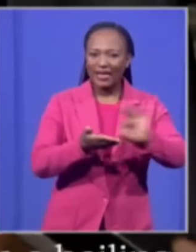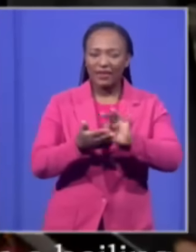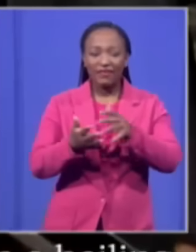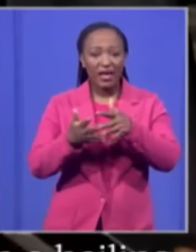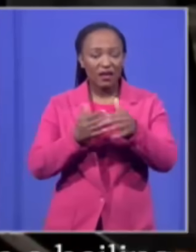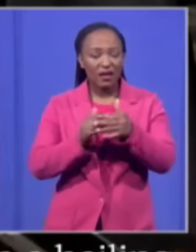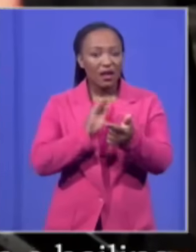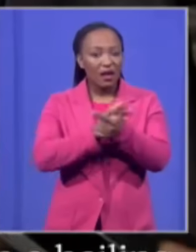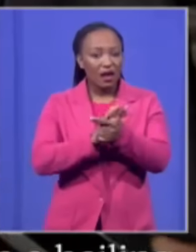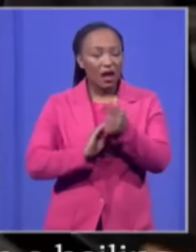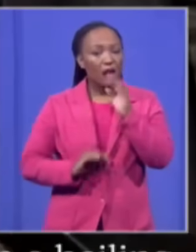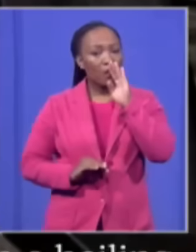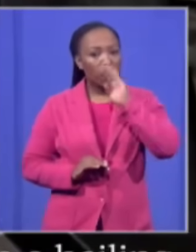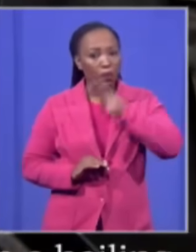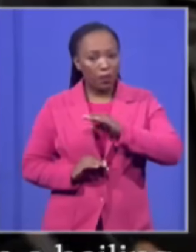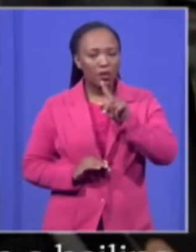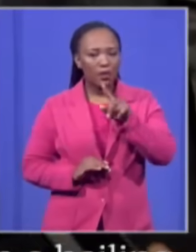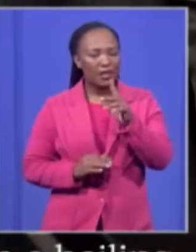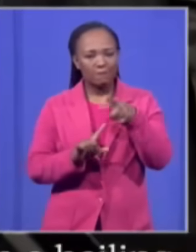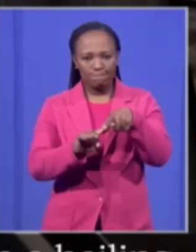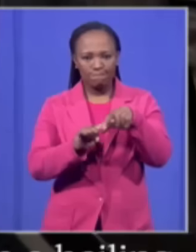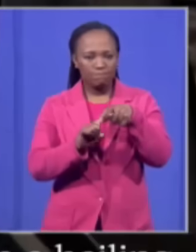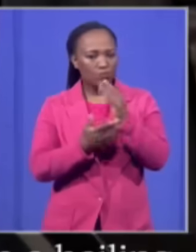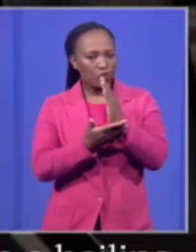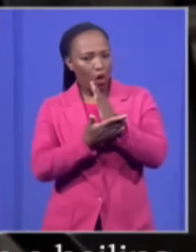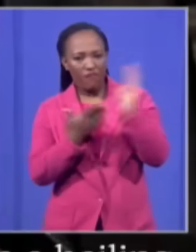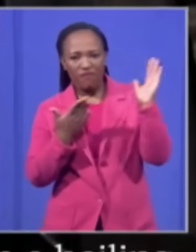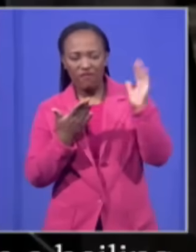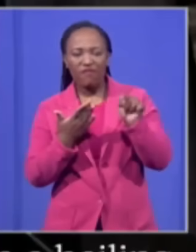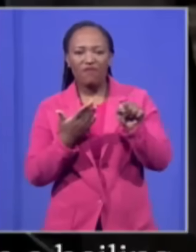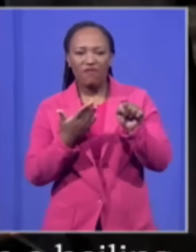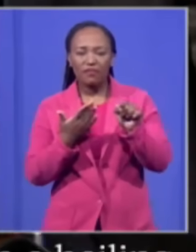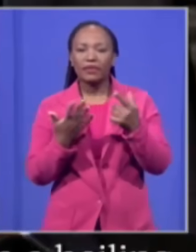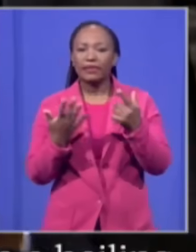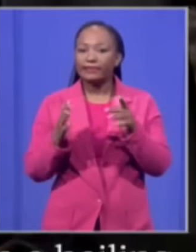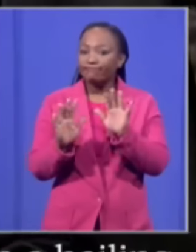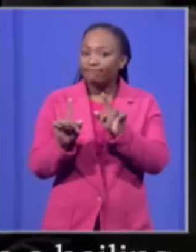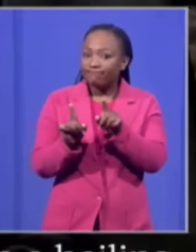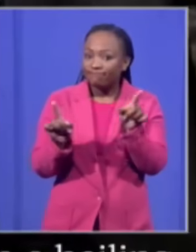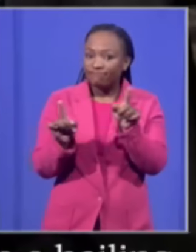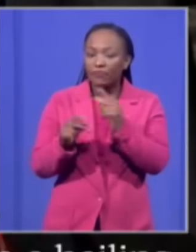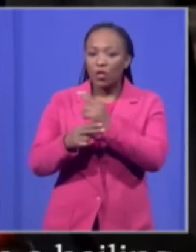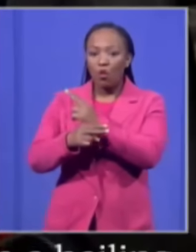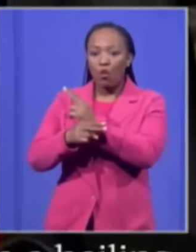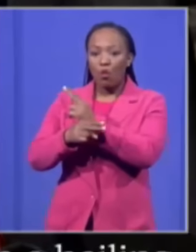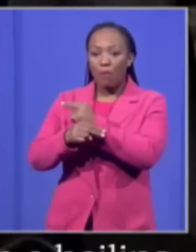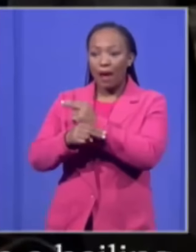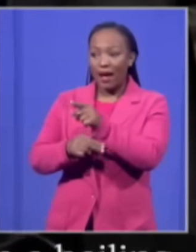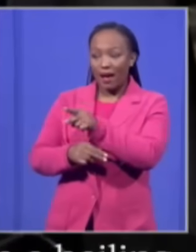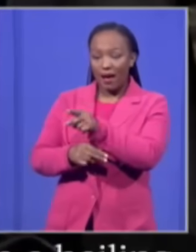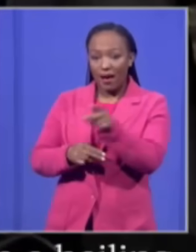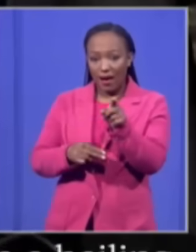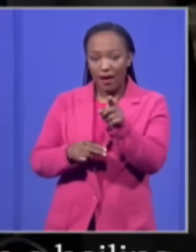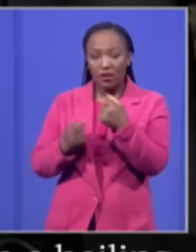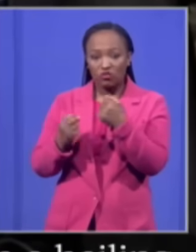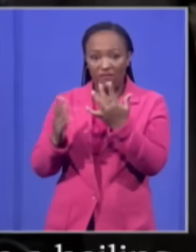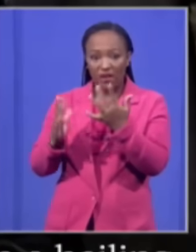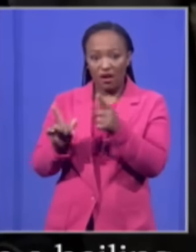be removed from operating this important service. And we are calling to all e-hailers. We are going to call